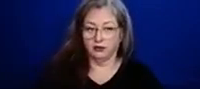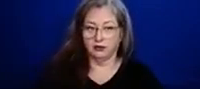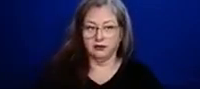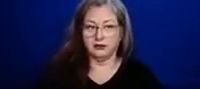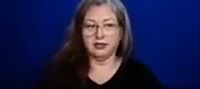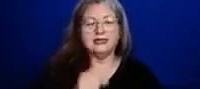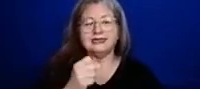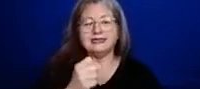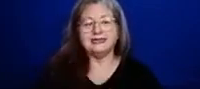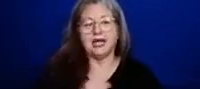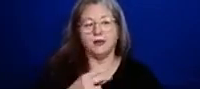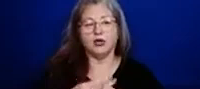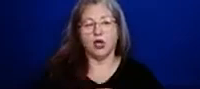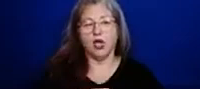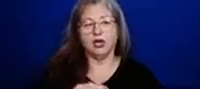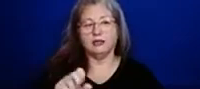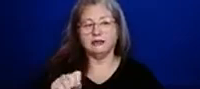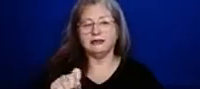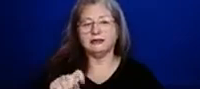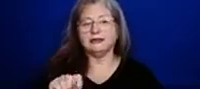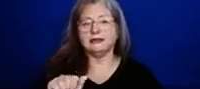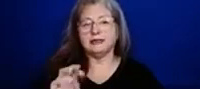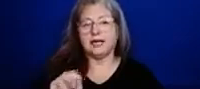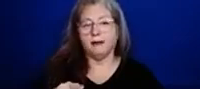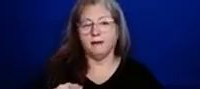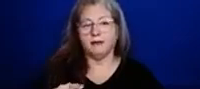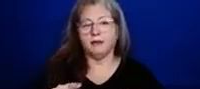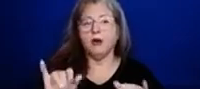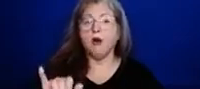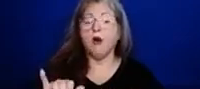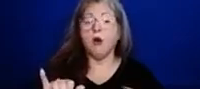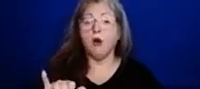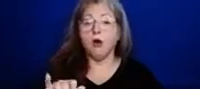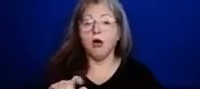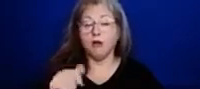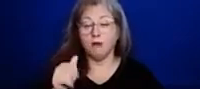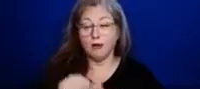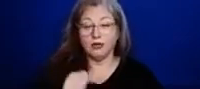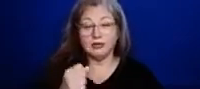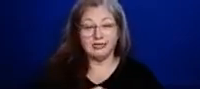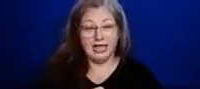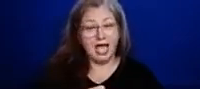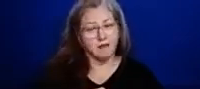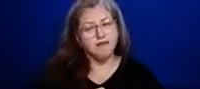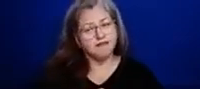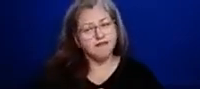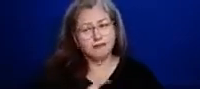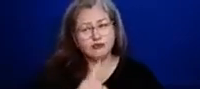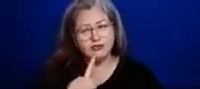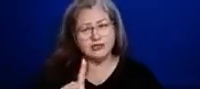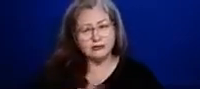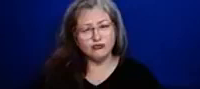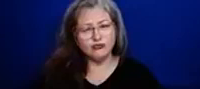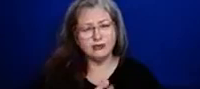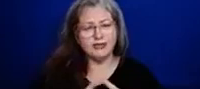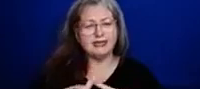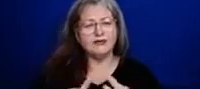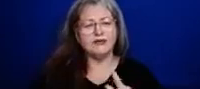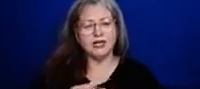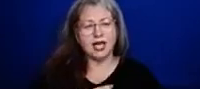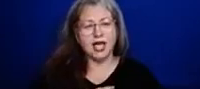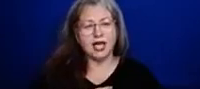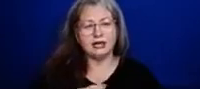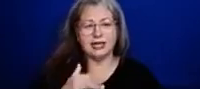stamp. It's called a stamp. Yes. Oh, okay. Remember, stamp is printing, but it's different. You know, it's